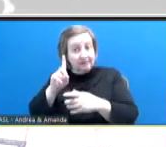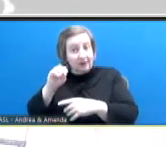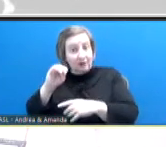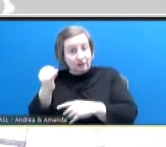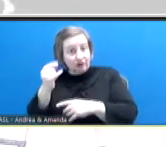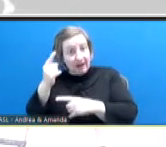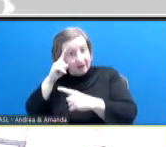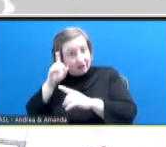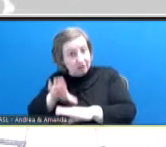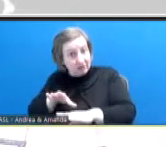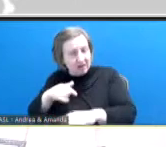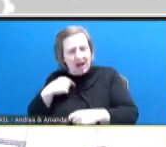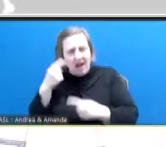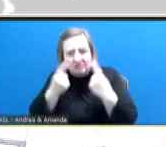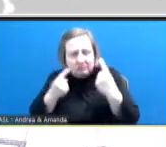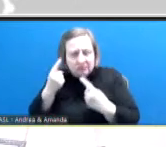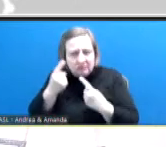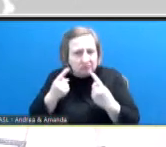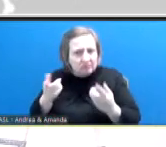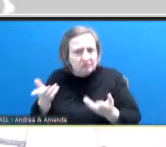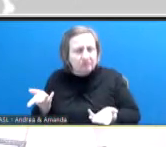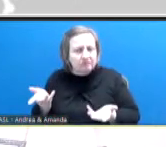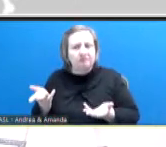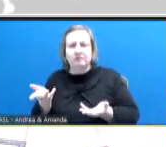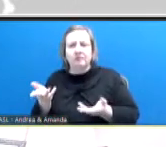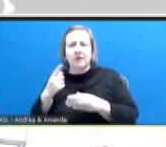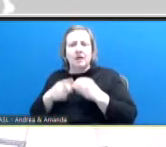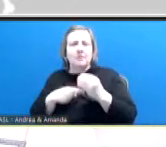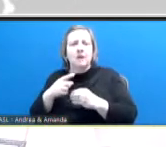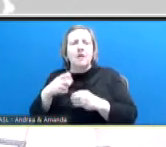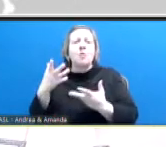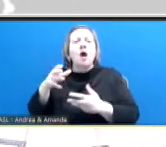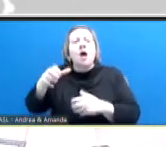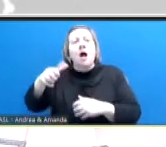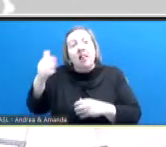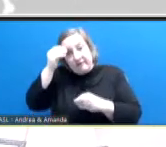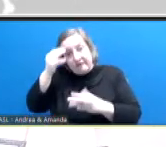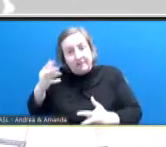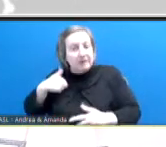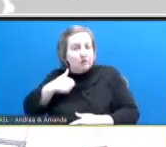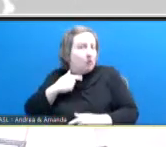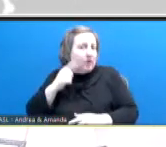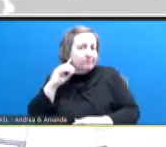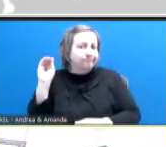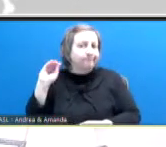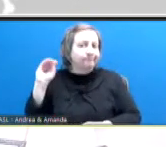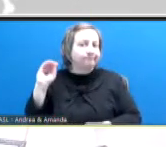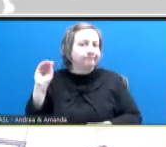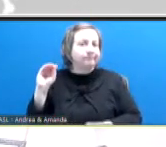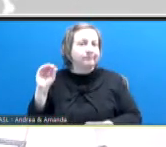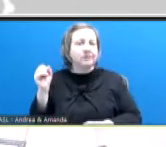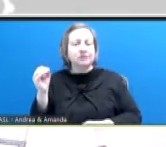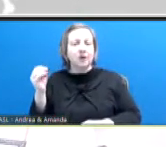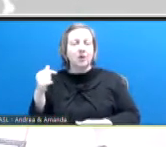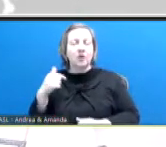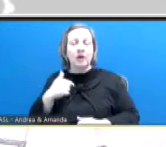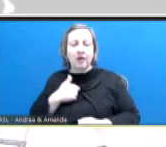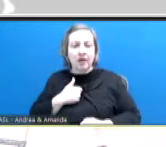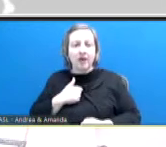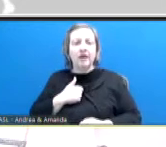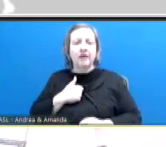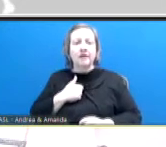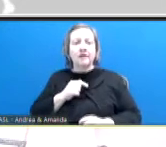it made me wonder about what other information we're not hearing about. And so I just